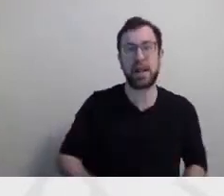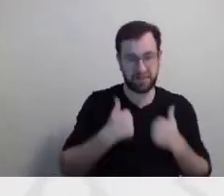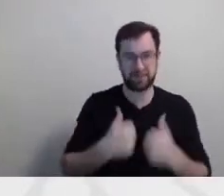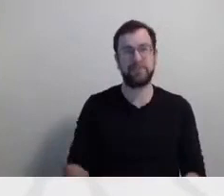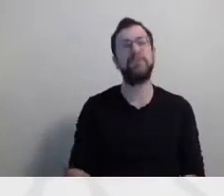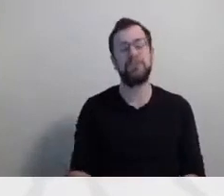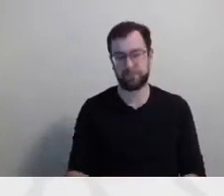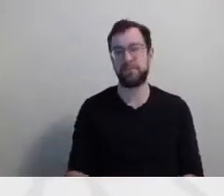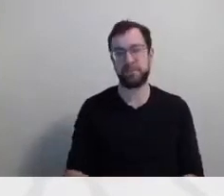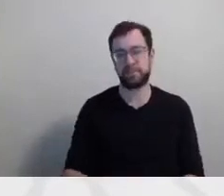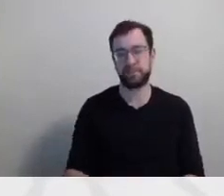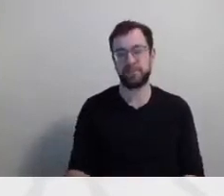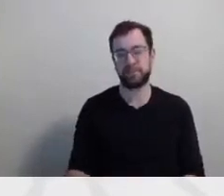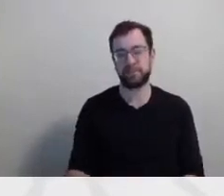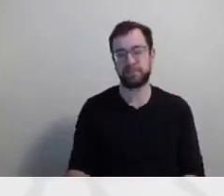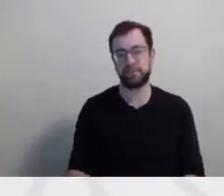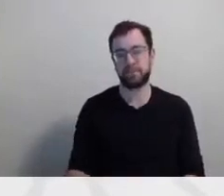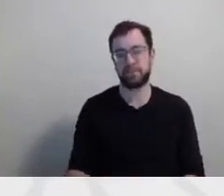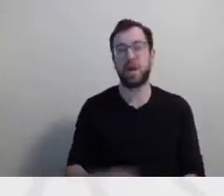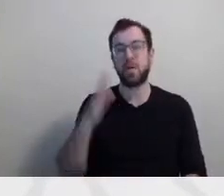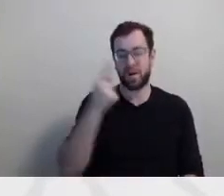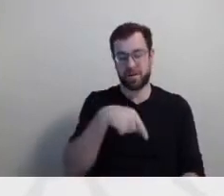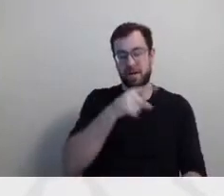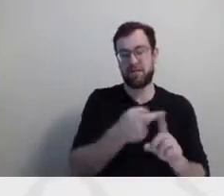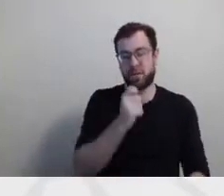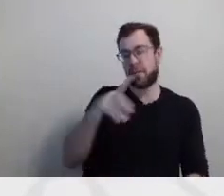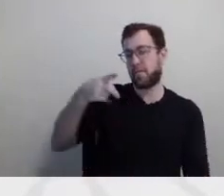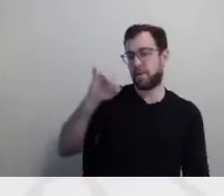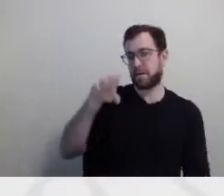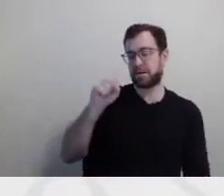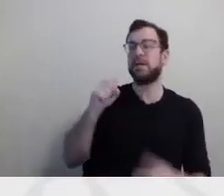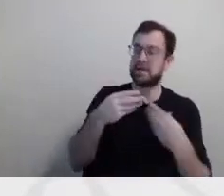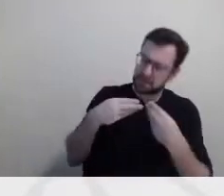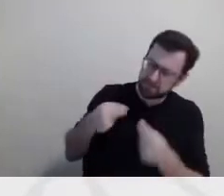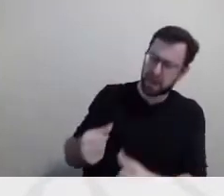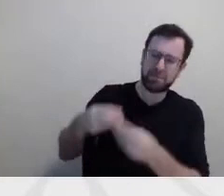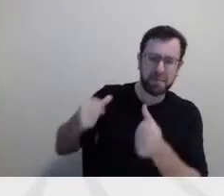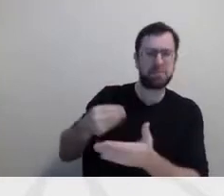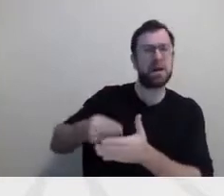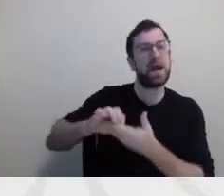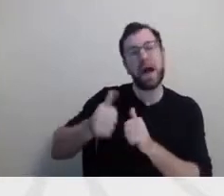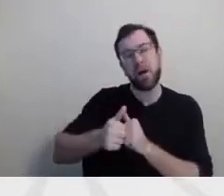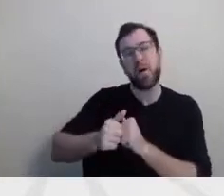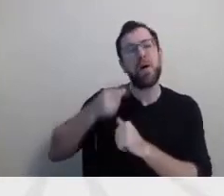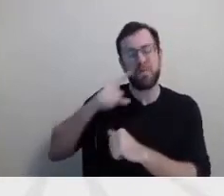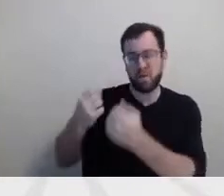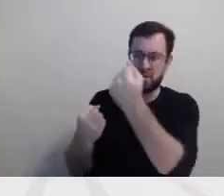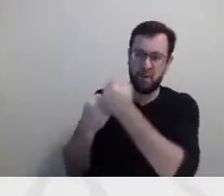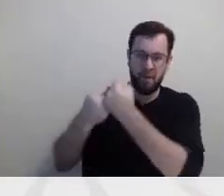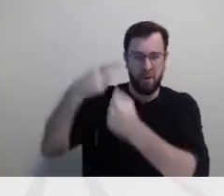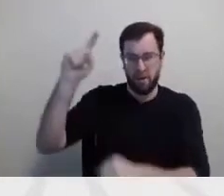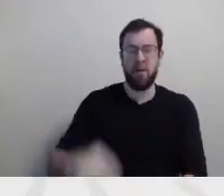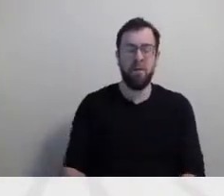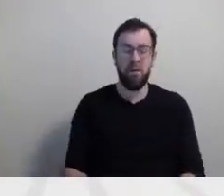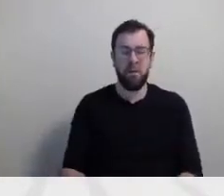During their lifetime. Because they were from the pious and used to spend in the way of Allah subhanahu wa ta'ala. And what was their secret?